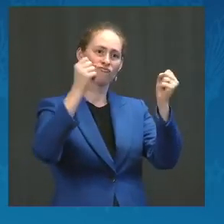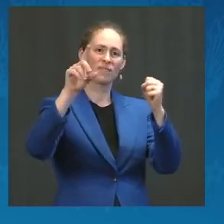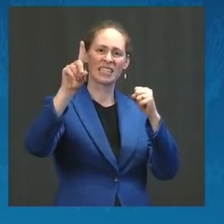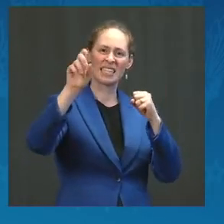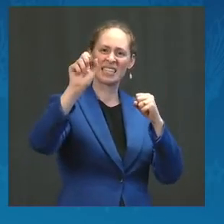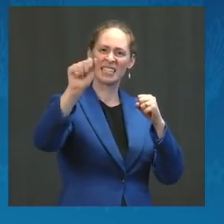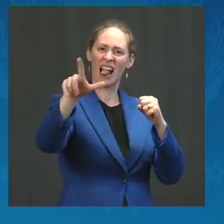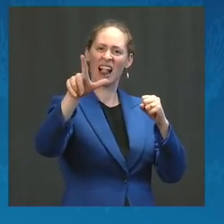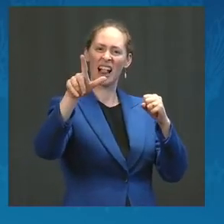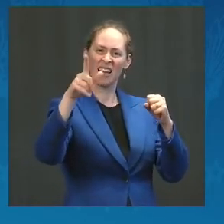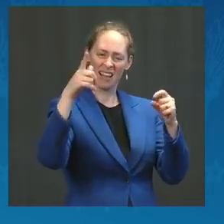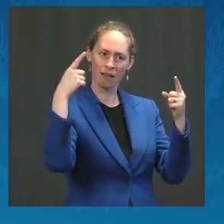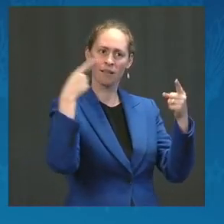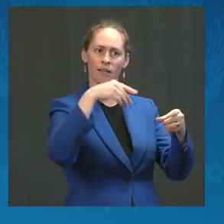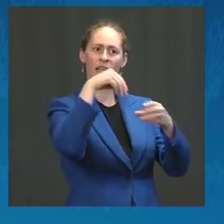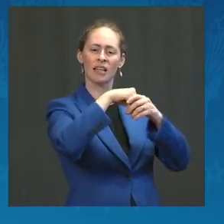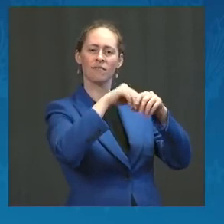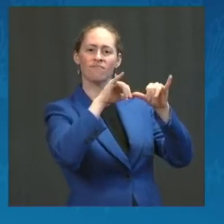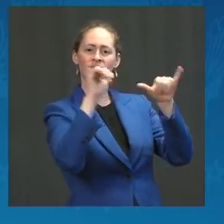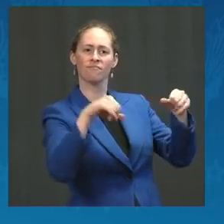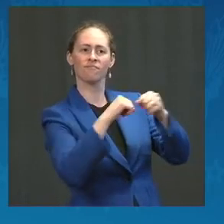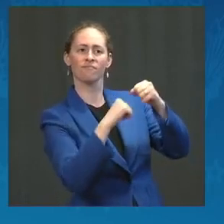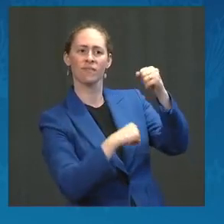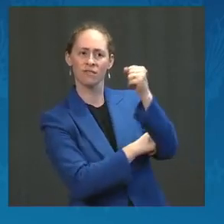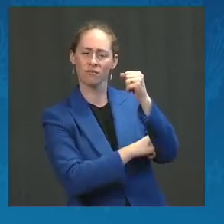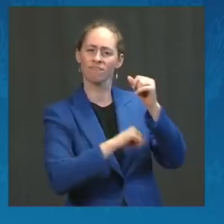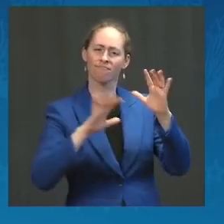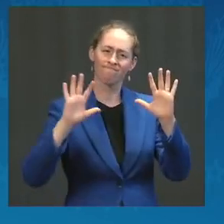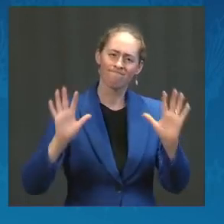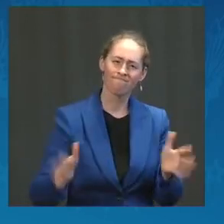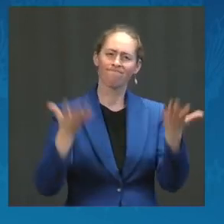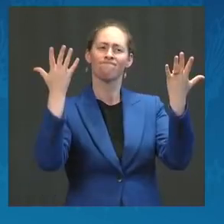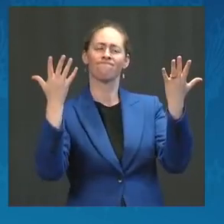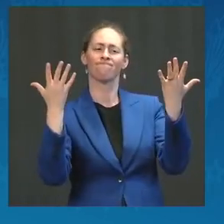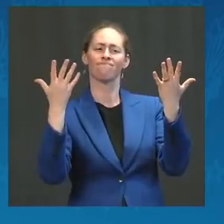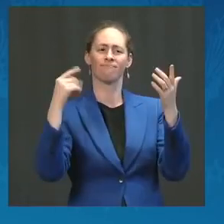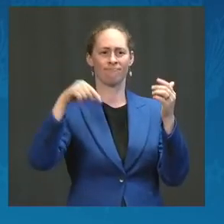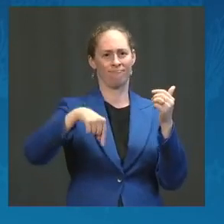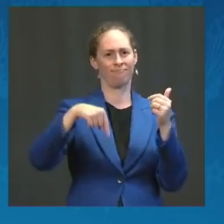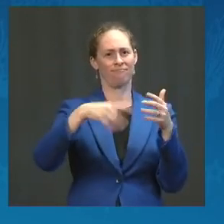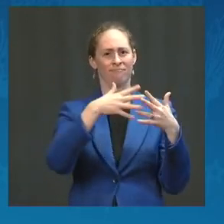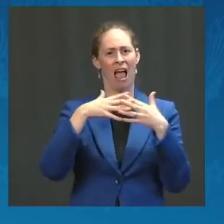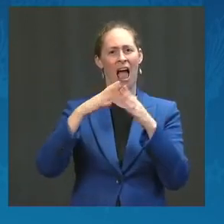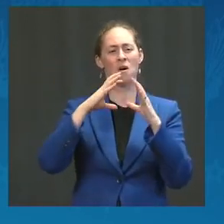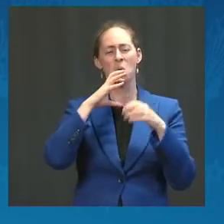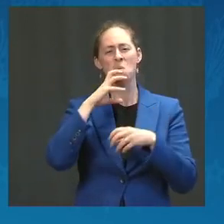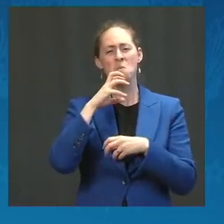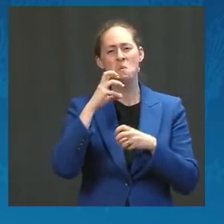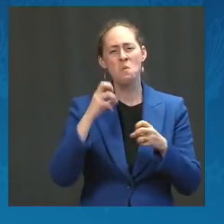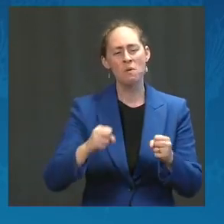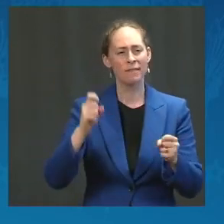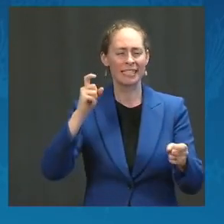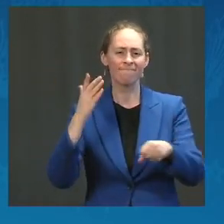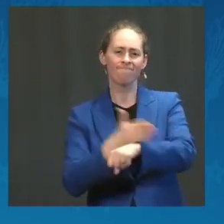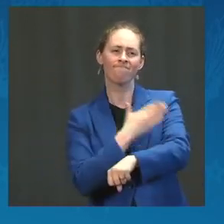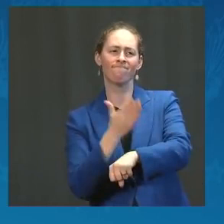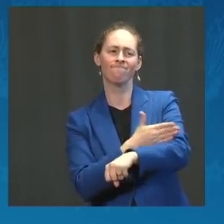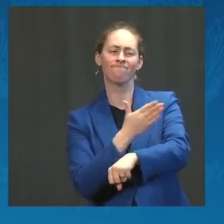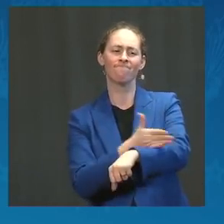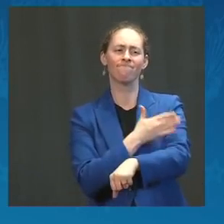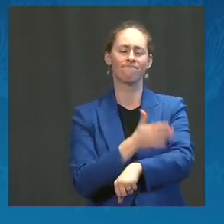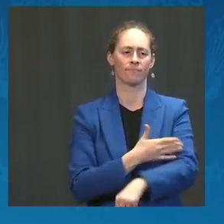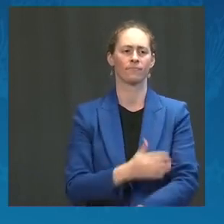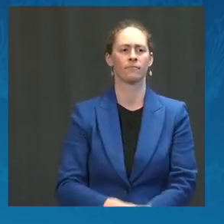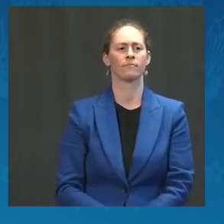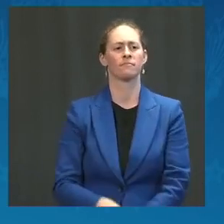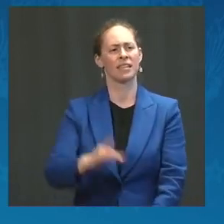investment to rebuild America in nearly a century. But we still have to face many challenges. We still have a lot of work